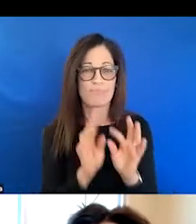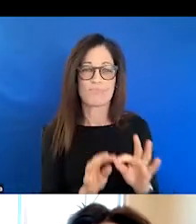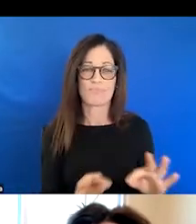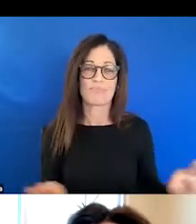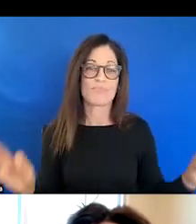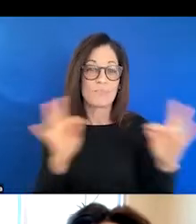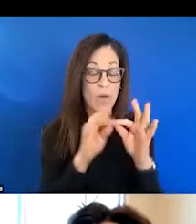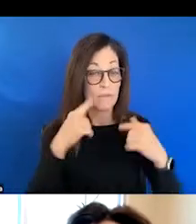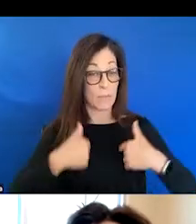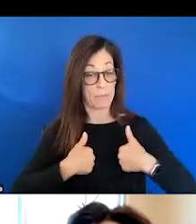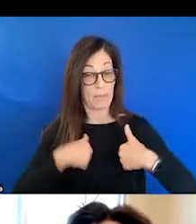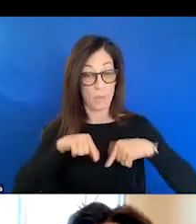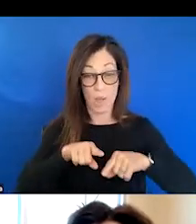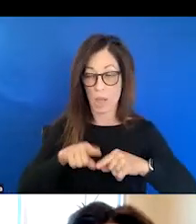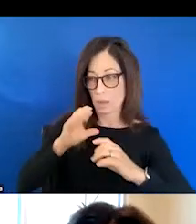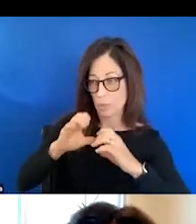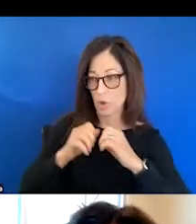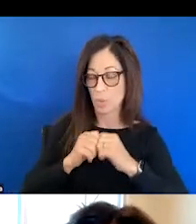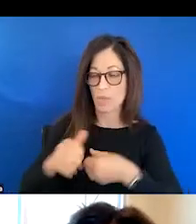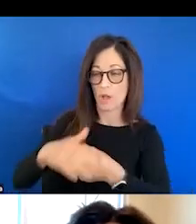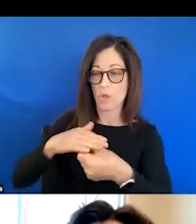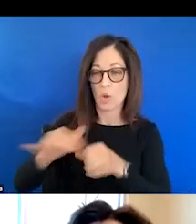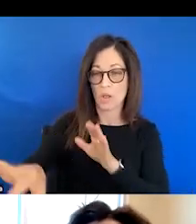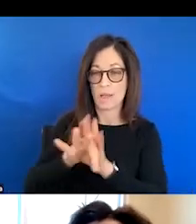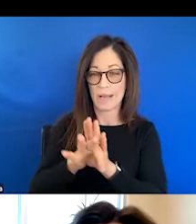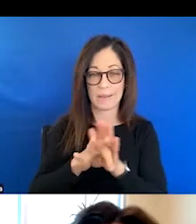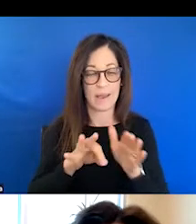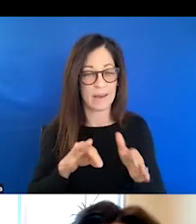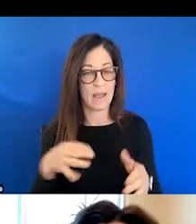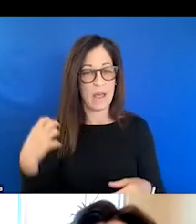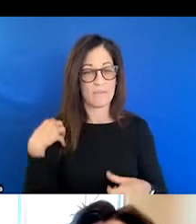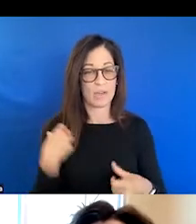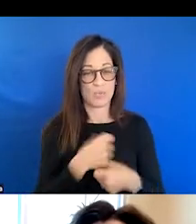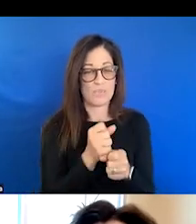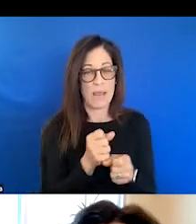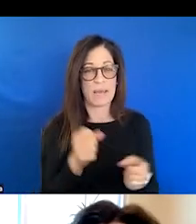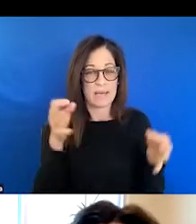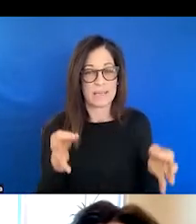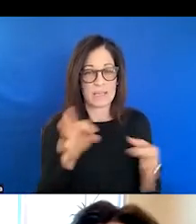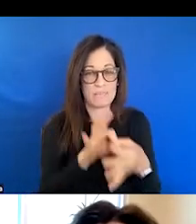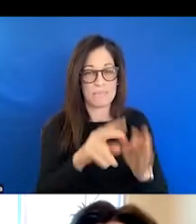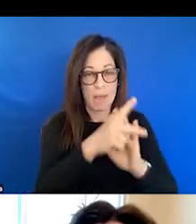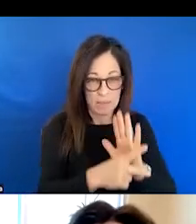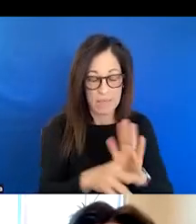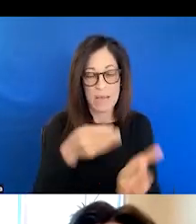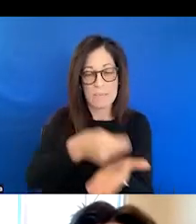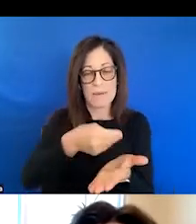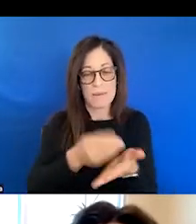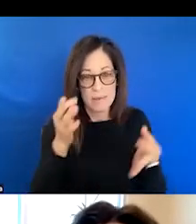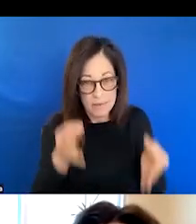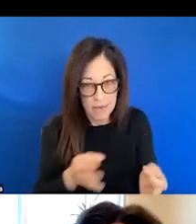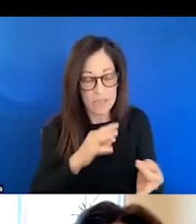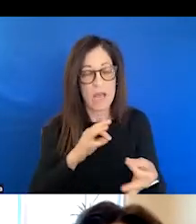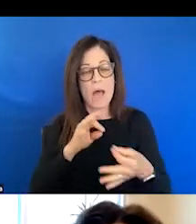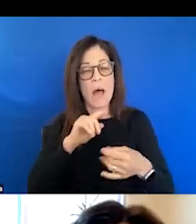me as I'm communicating with local elected officials who make policy decisions and financial decisions about investing in